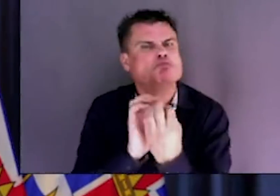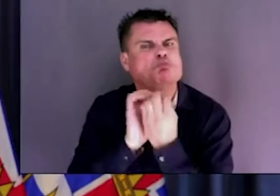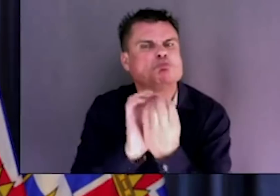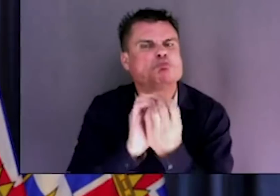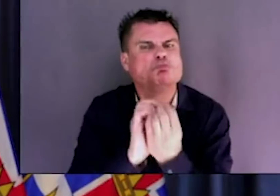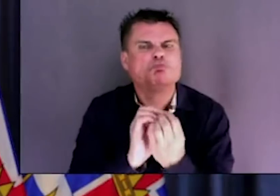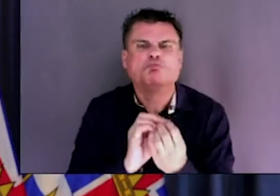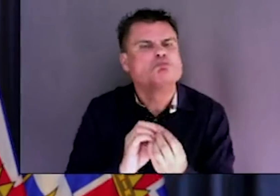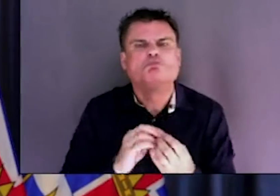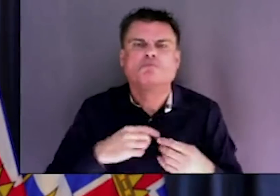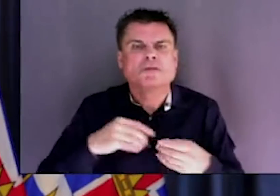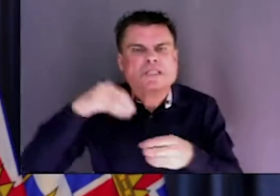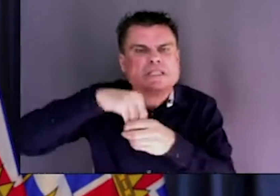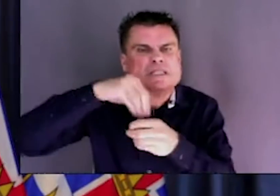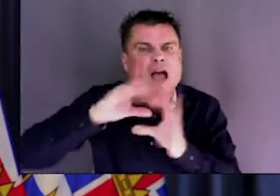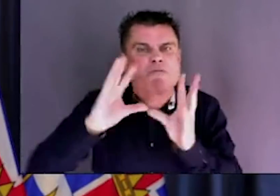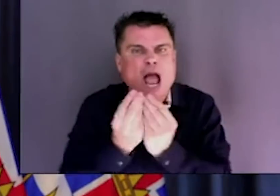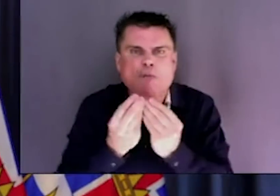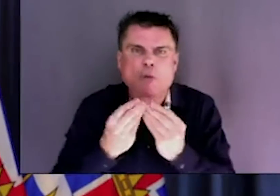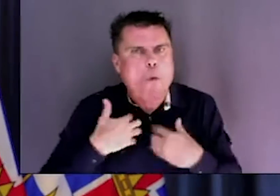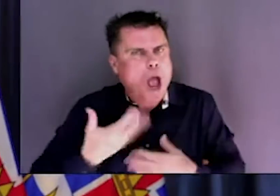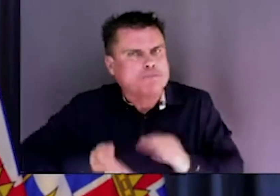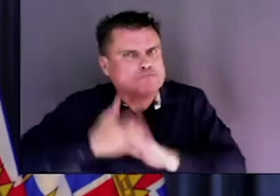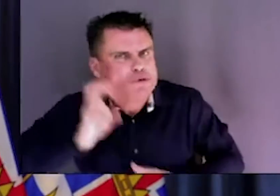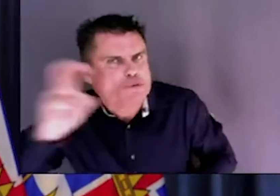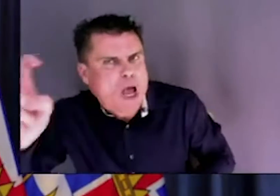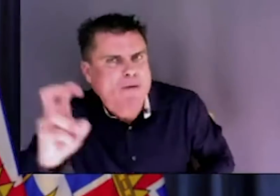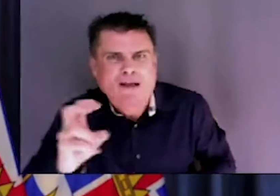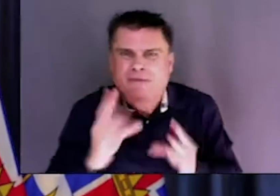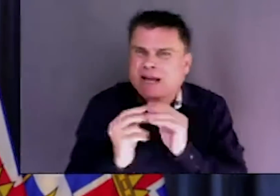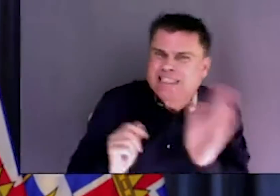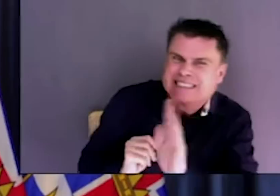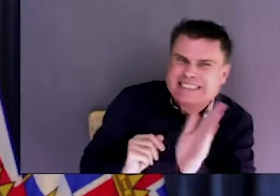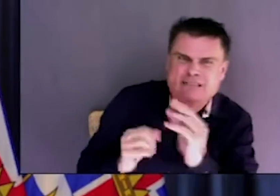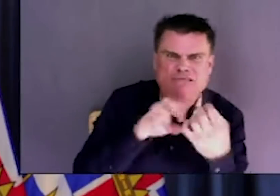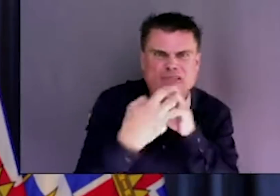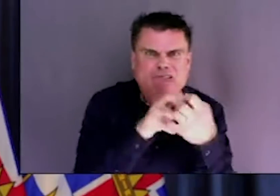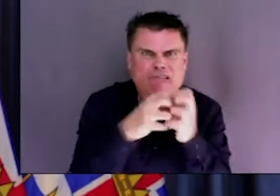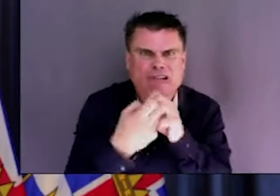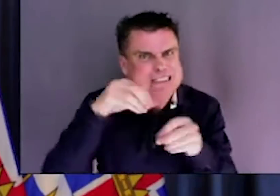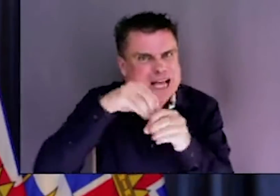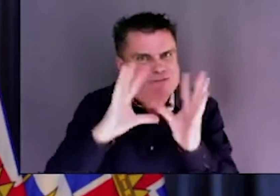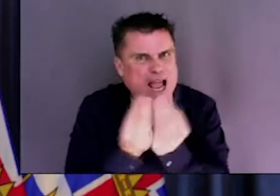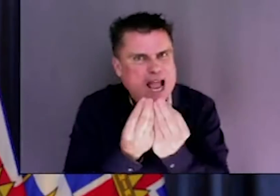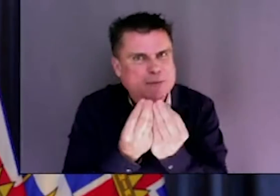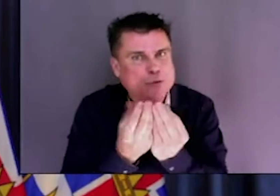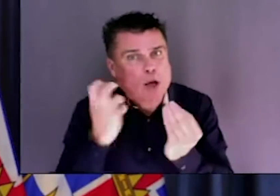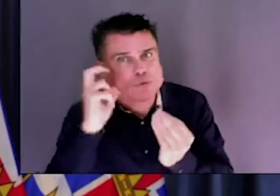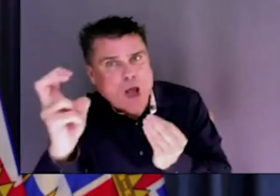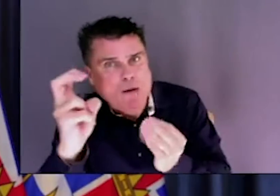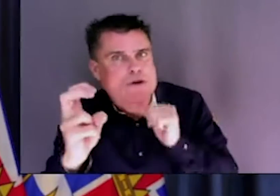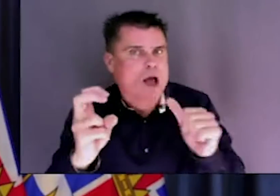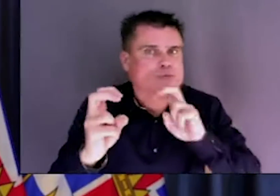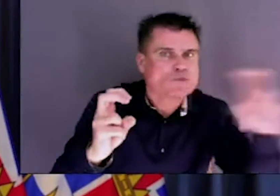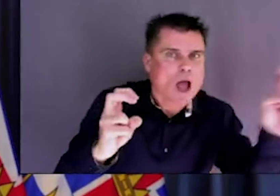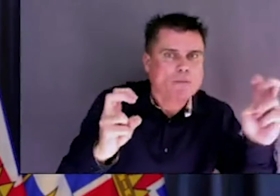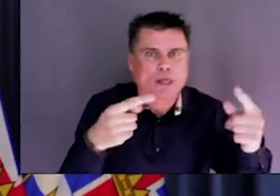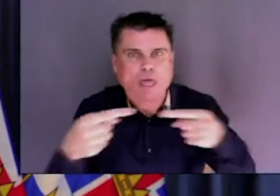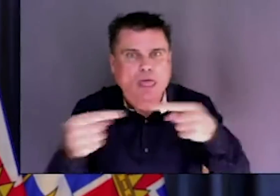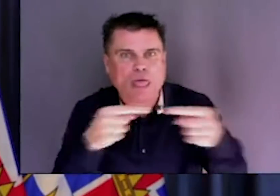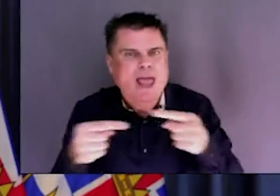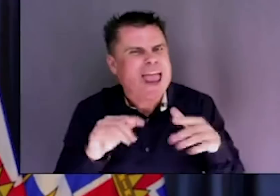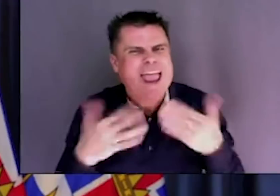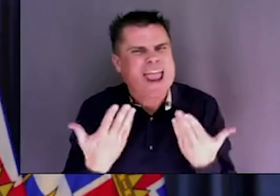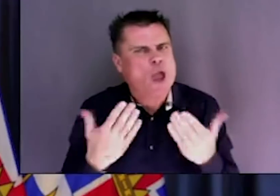community, which it's going to hurt hotels, it's going to hurt other businesses? And are you hoping that the Prime Minister and other premiers are going to have that same message